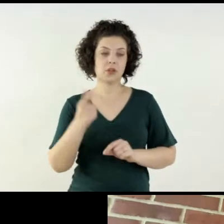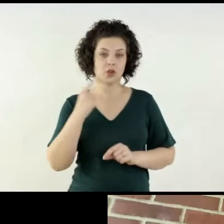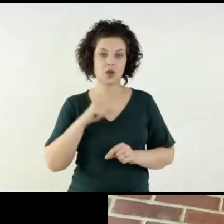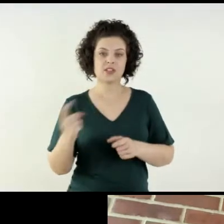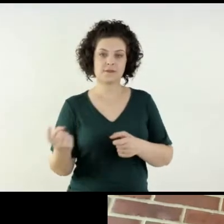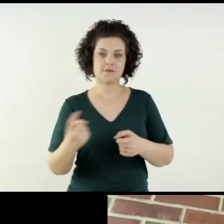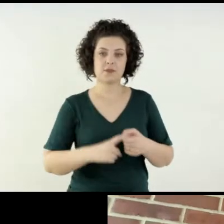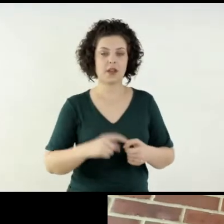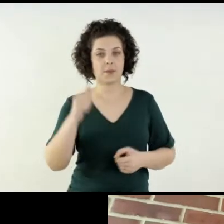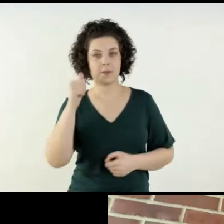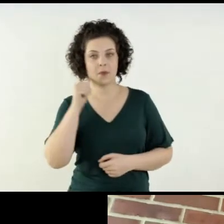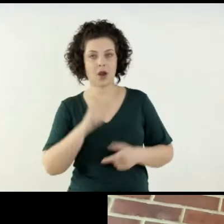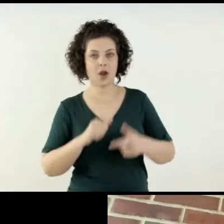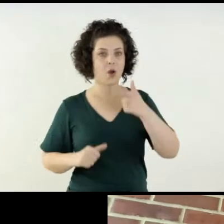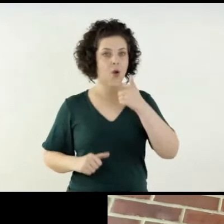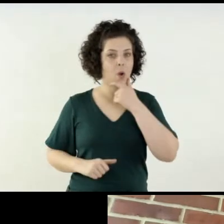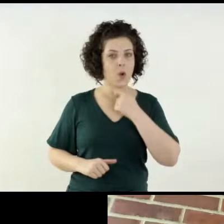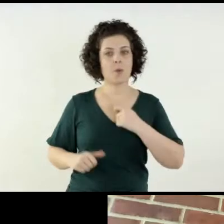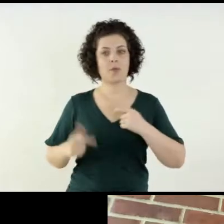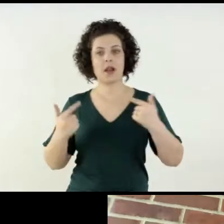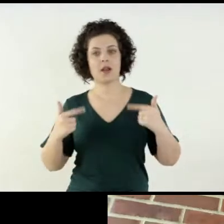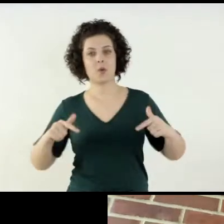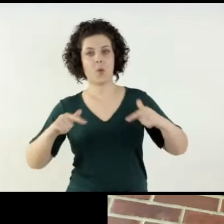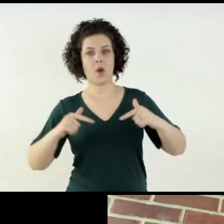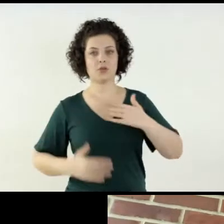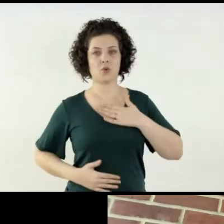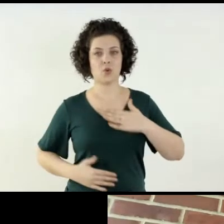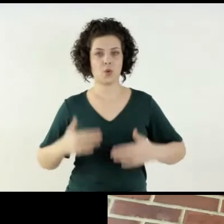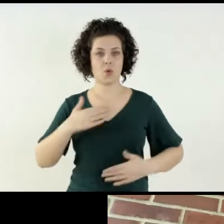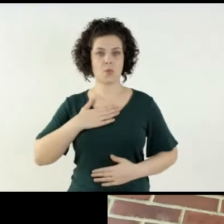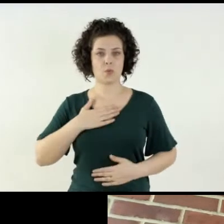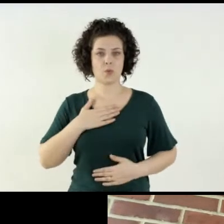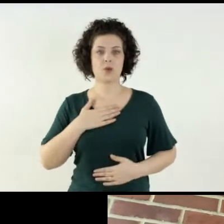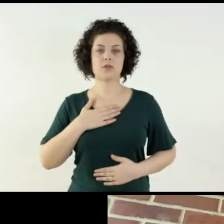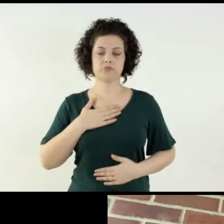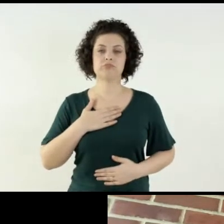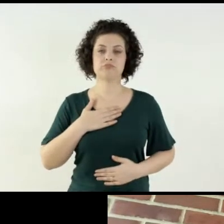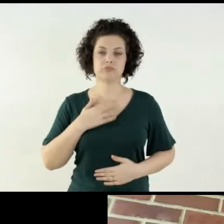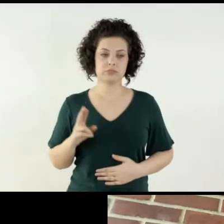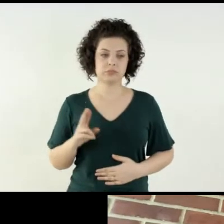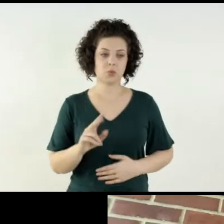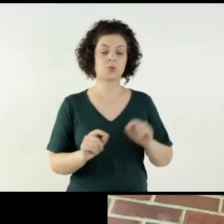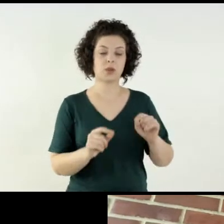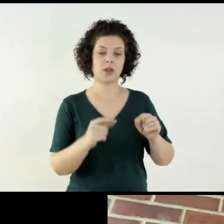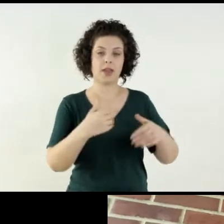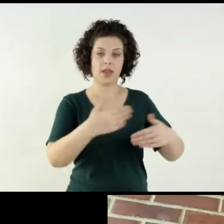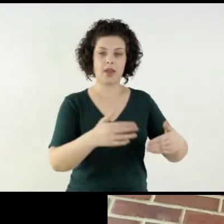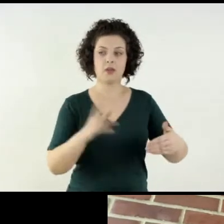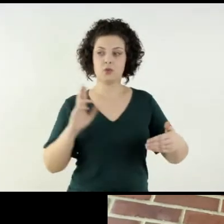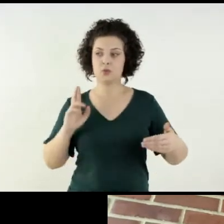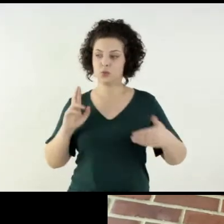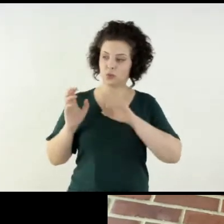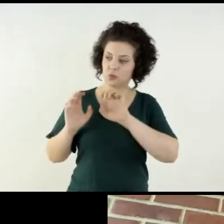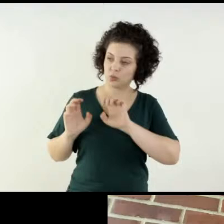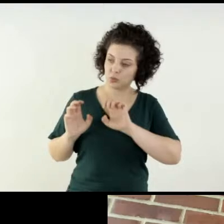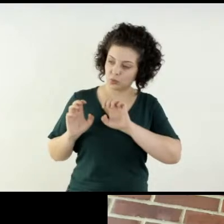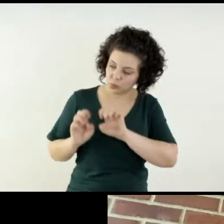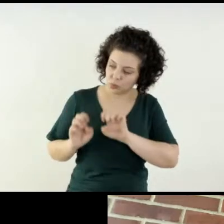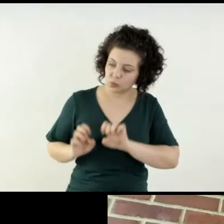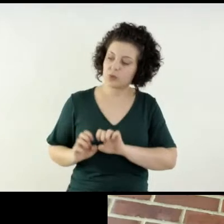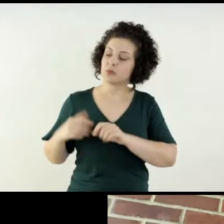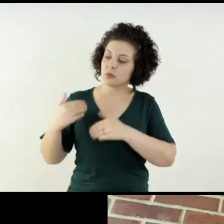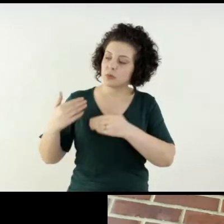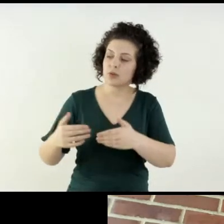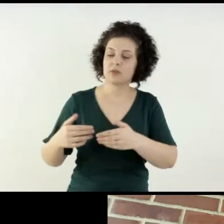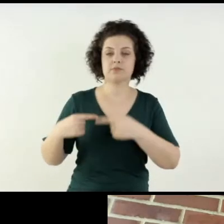Patriarchal Structure, which is similarly an encyclopedic work, of feminist art and cultural